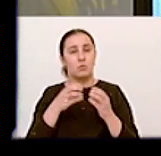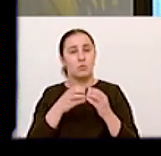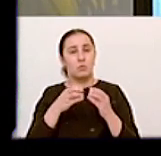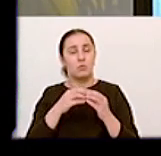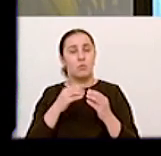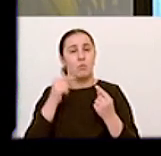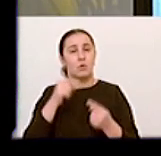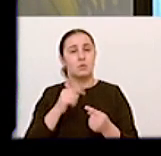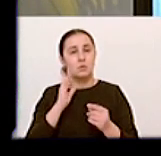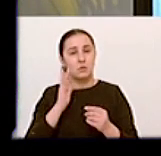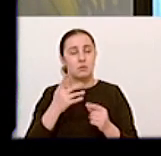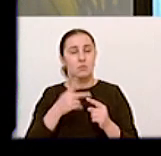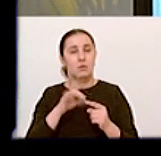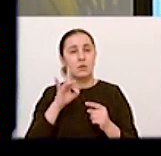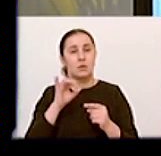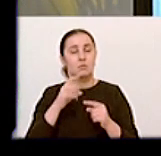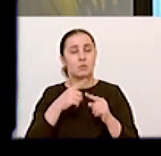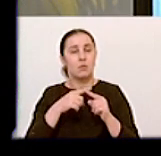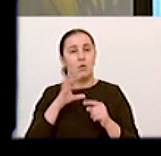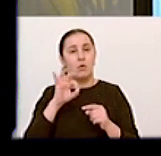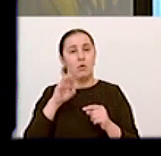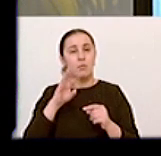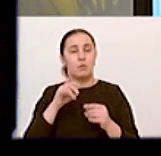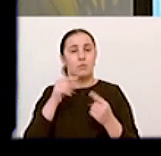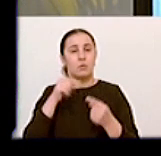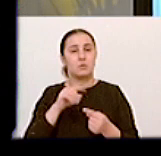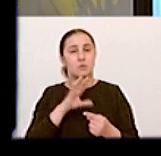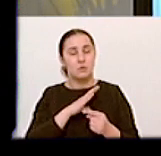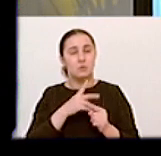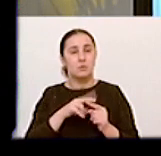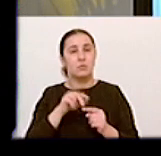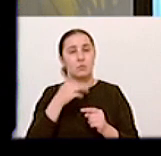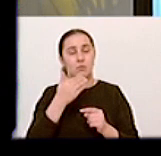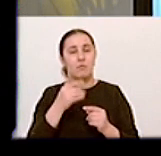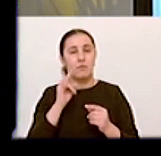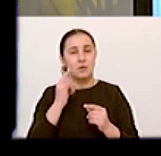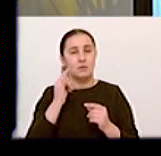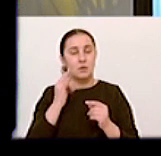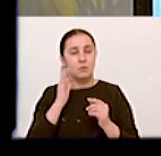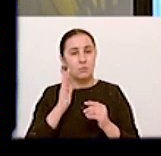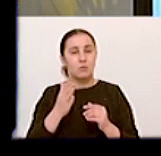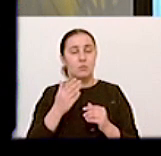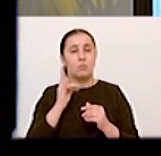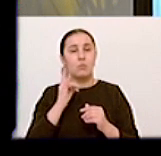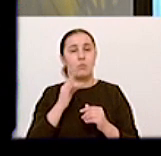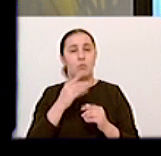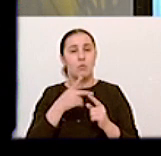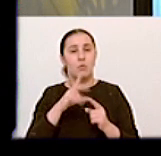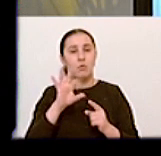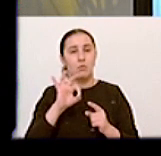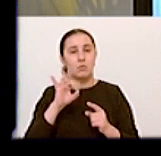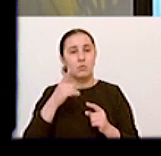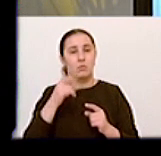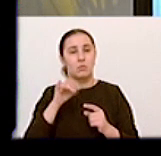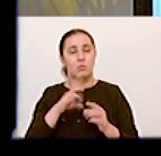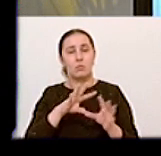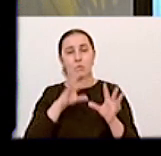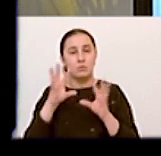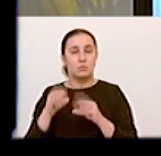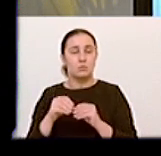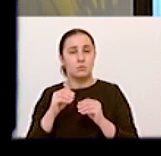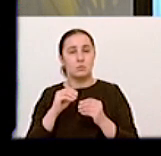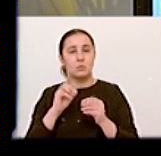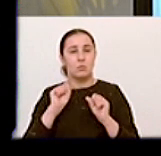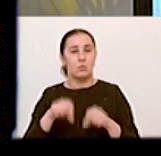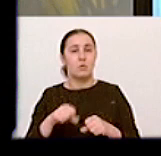mos kelgandagina yoki rezus omil mos kelgandagina o'sha farzandli bo'lish yoki bo'lmasam organlarni ko'chirib